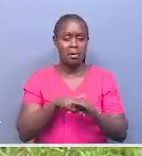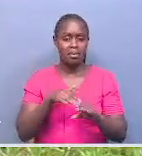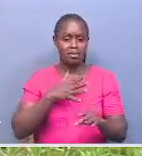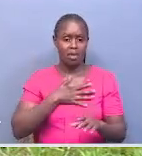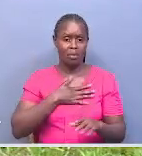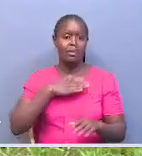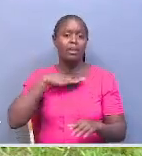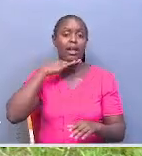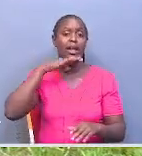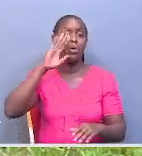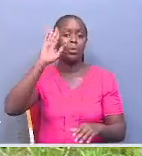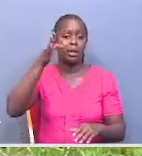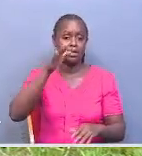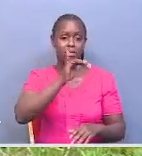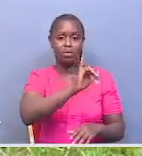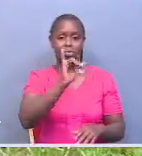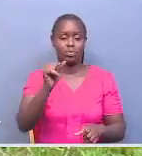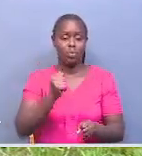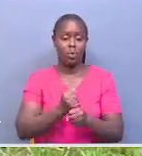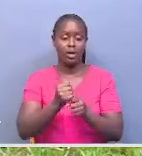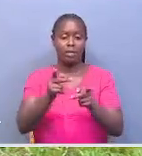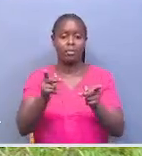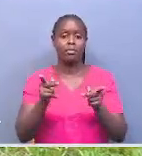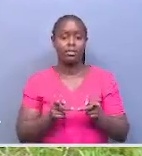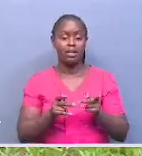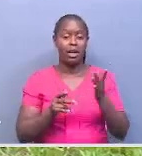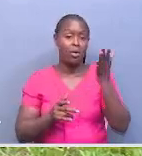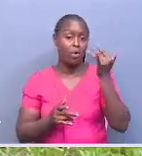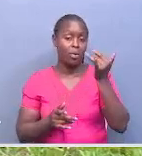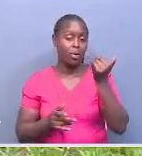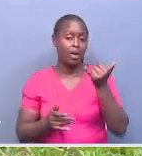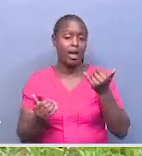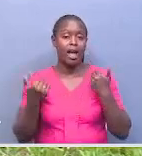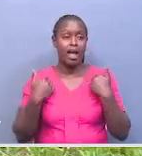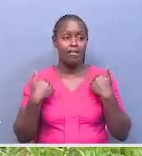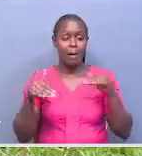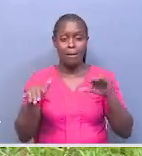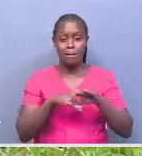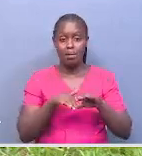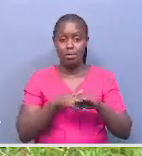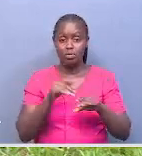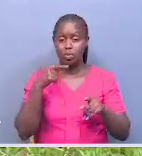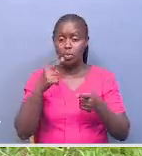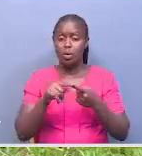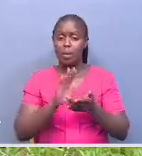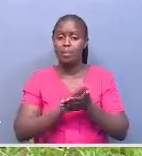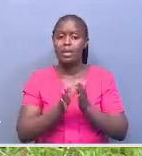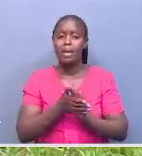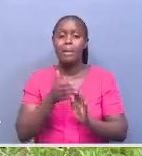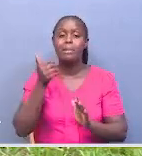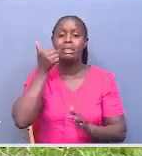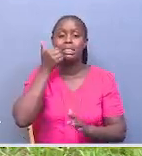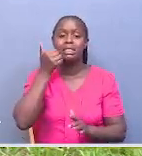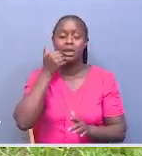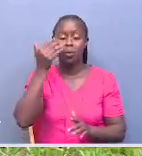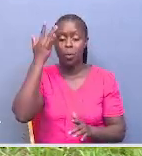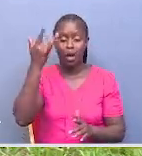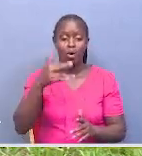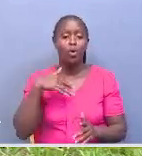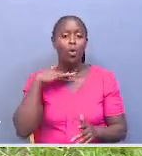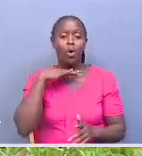die in those working places, because we have members who contracted diseases just because the hospitals were